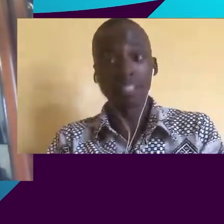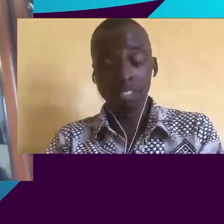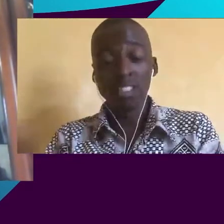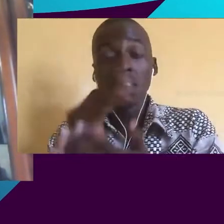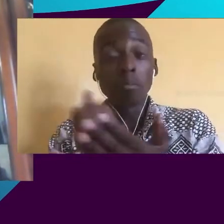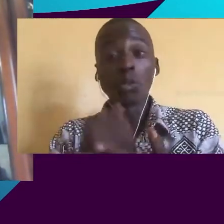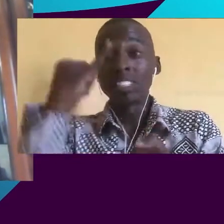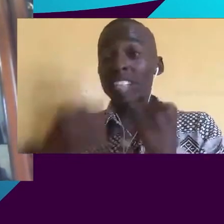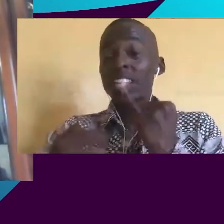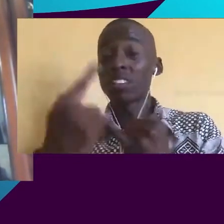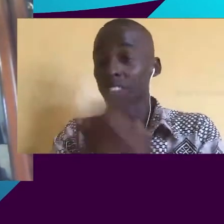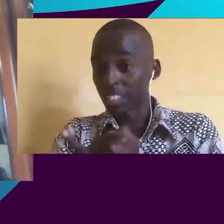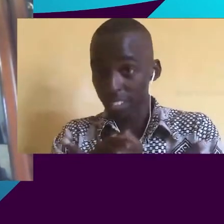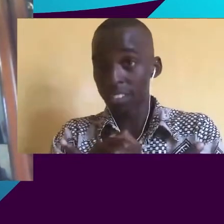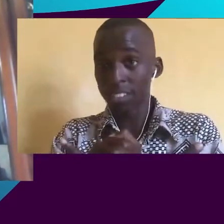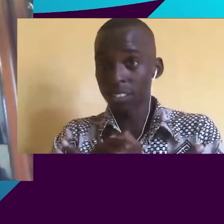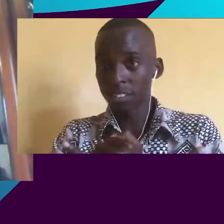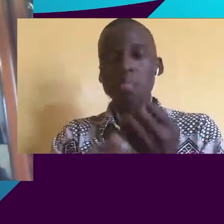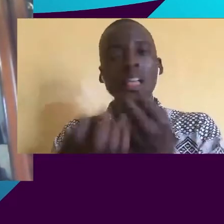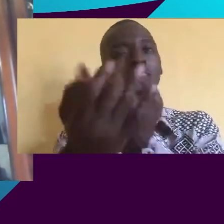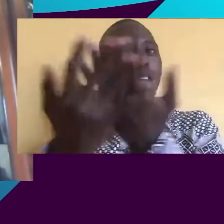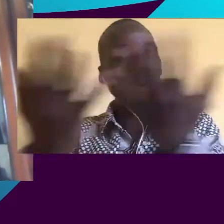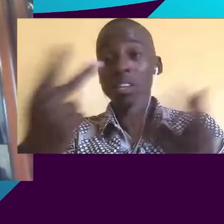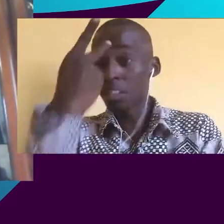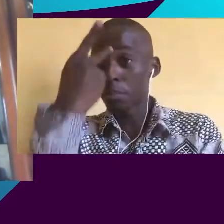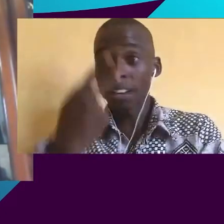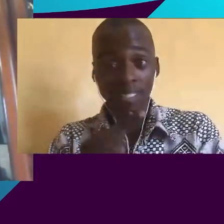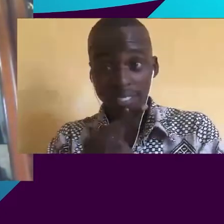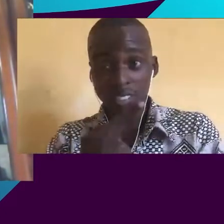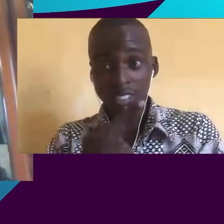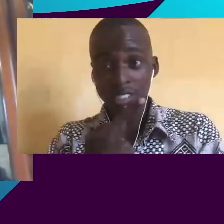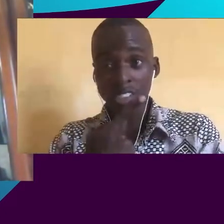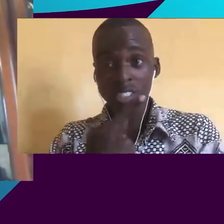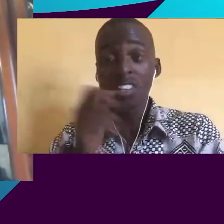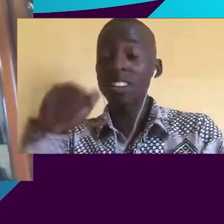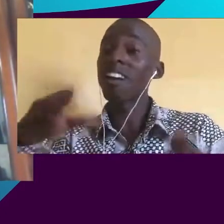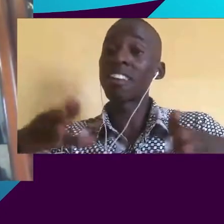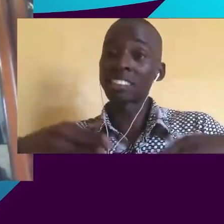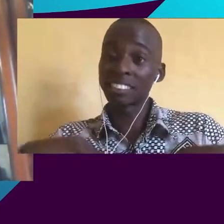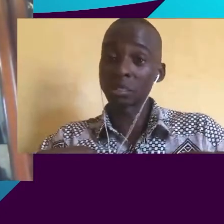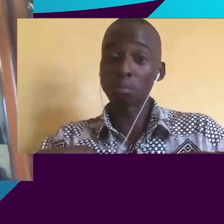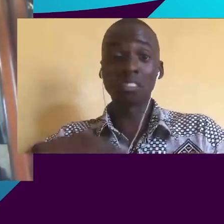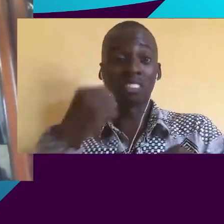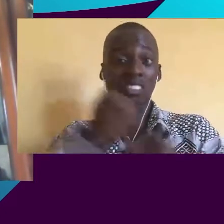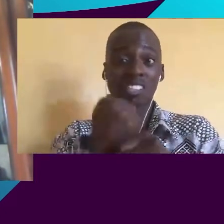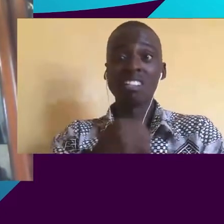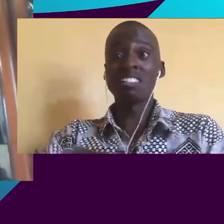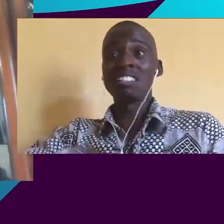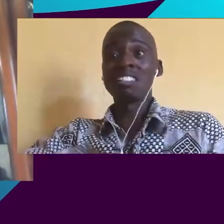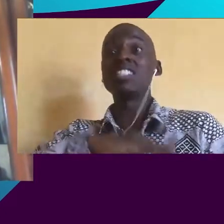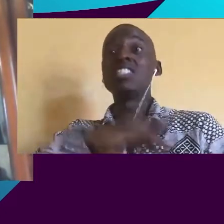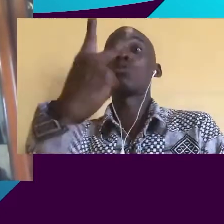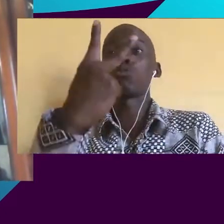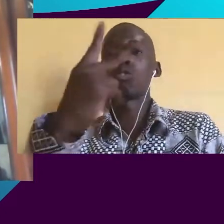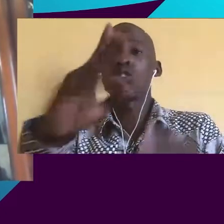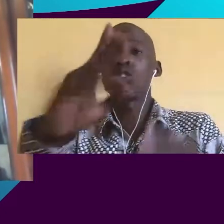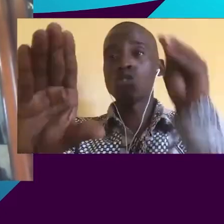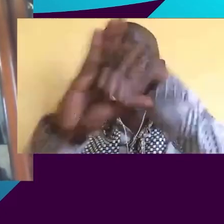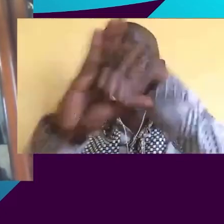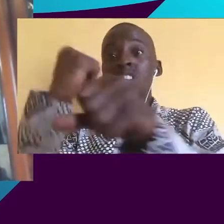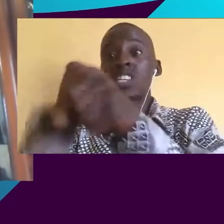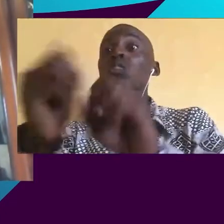day, how many parents do we have that are saying by the age 2, they are going to put their girls there to play